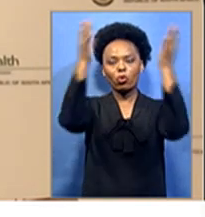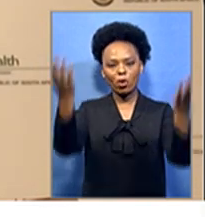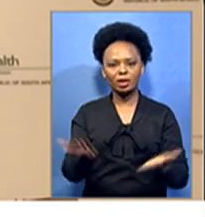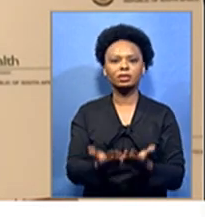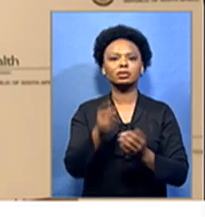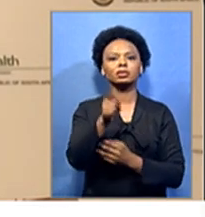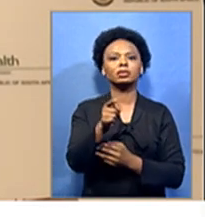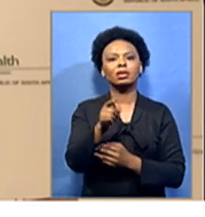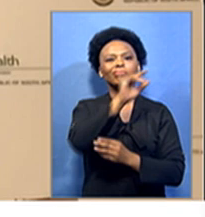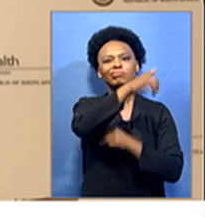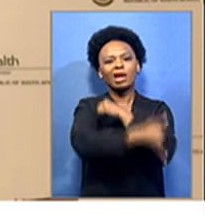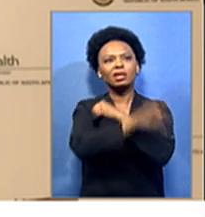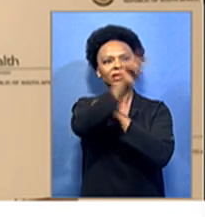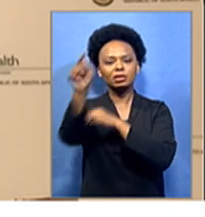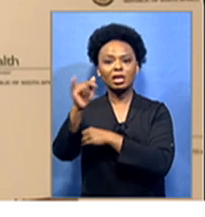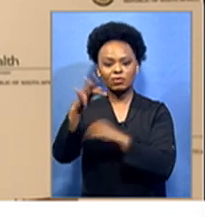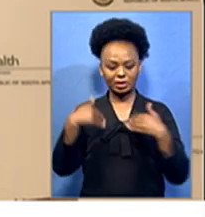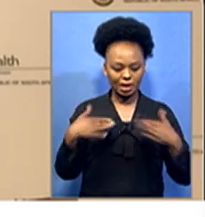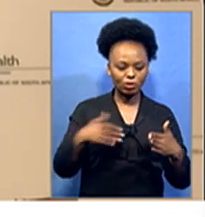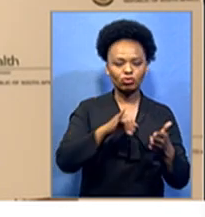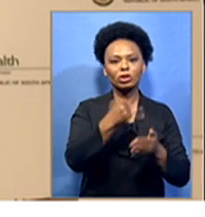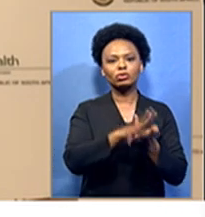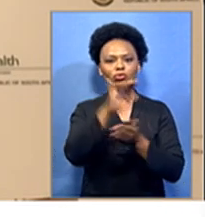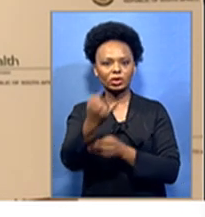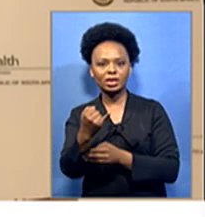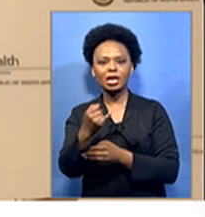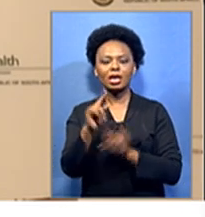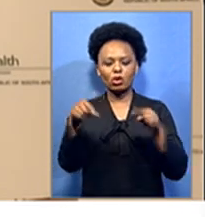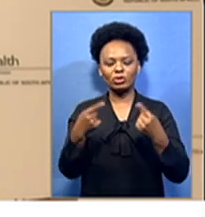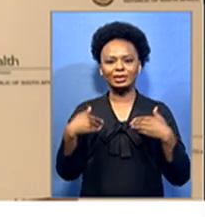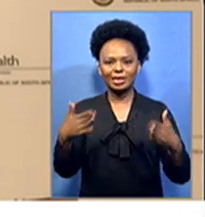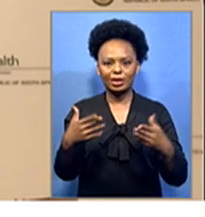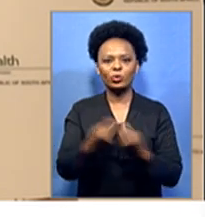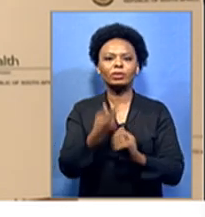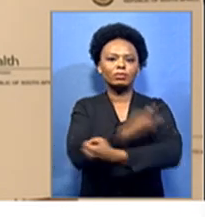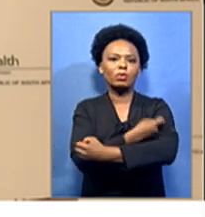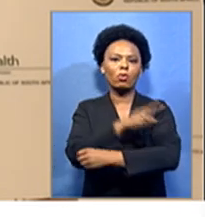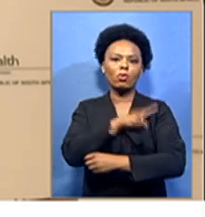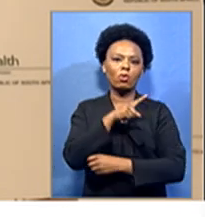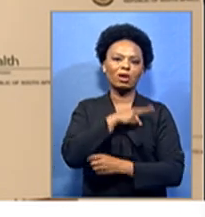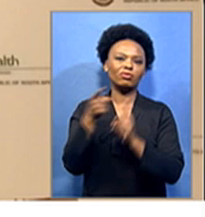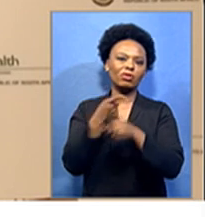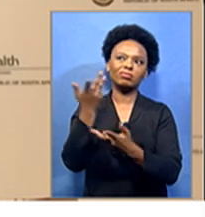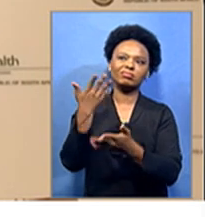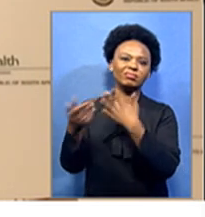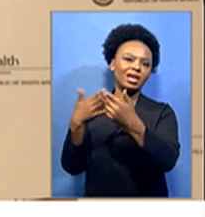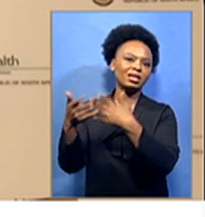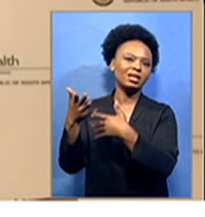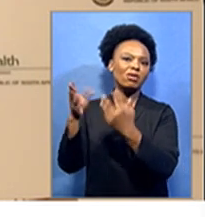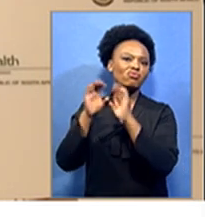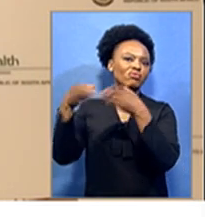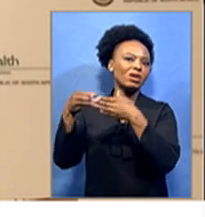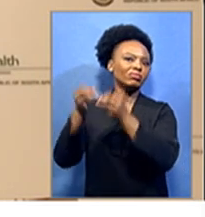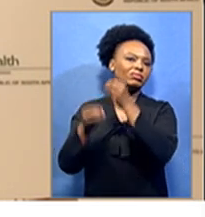with Johnson & Johnson vaccine, we couldn't start with the vaccine that would have come from any of the manufactured